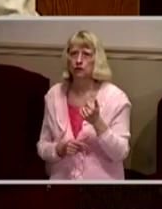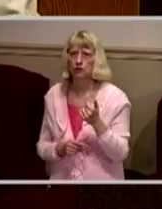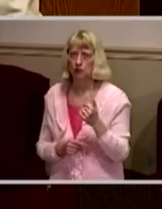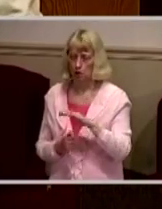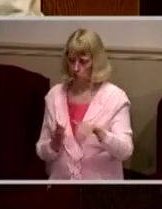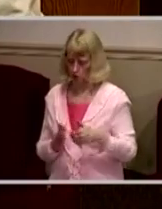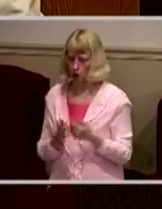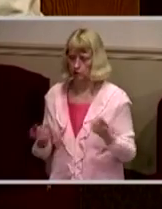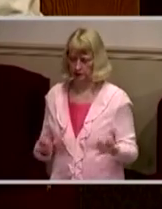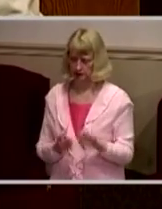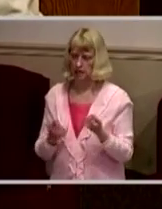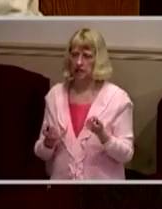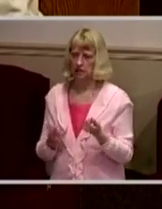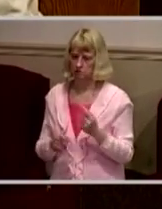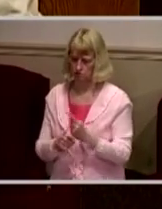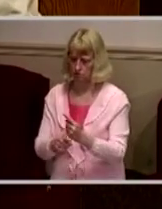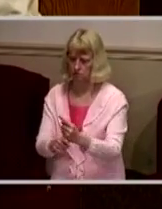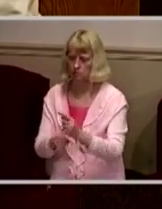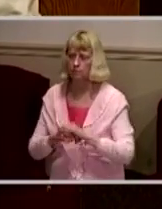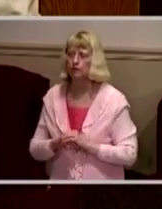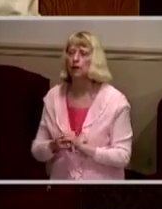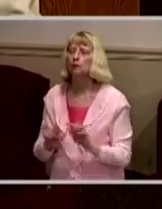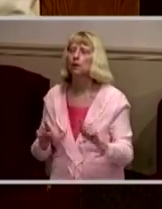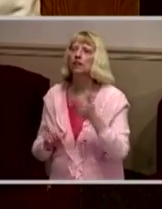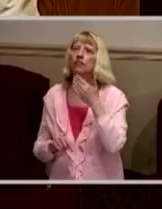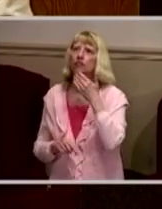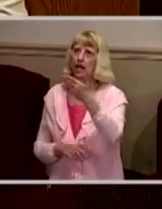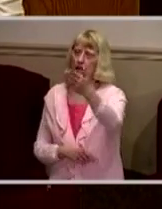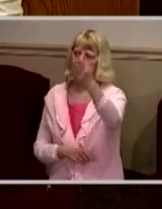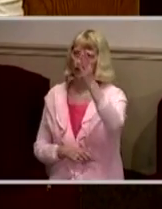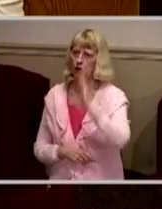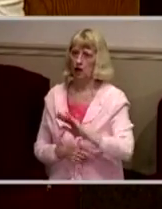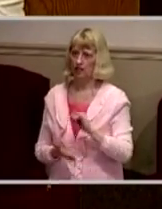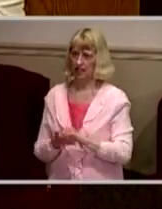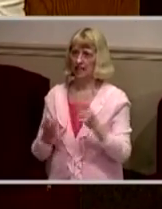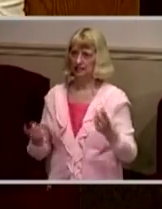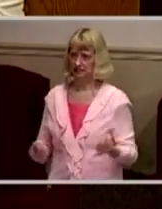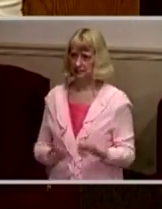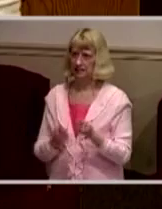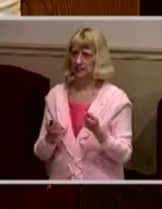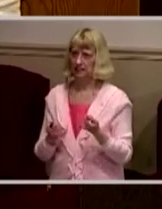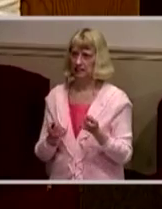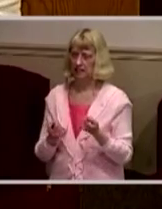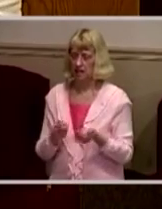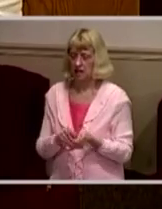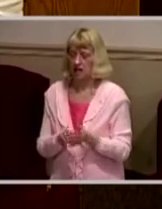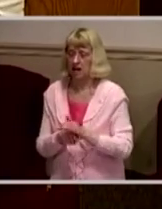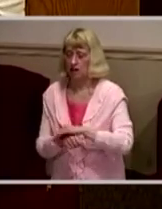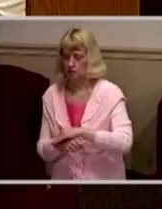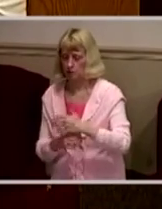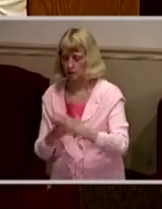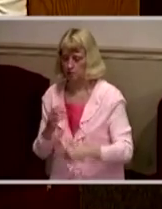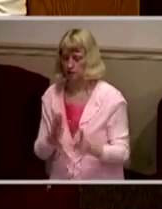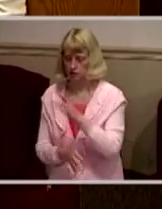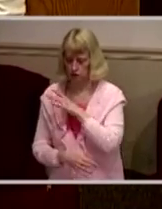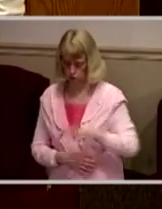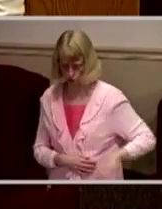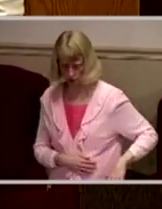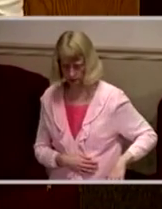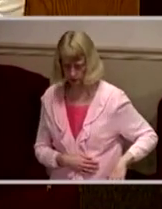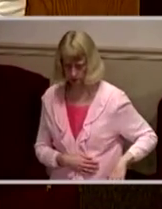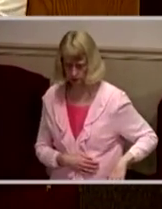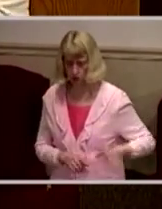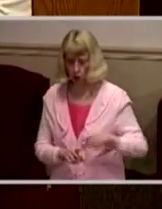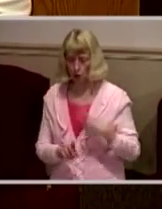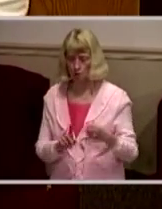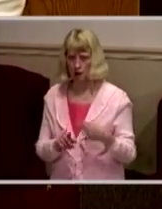all sin, don't we? But thanks be unto God that that sin has been covered by the blood of Christ. And